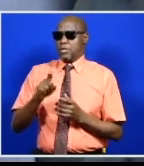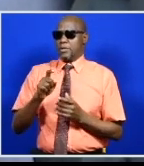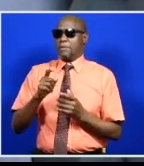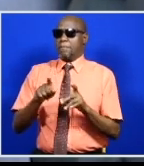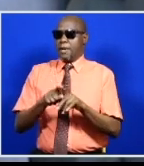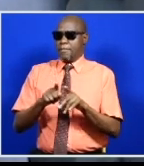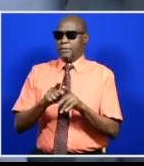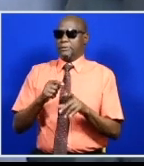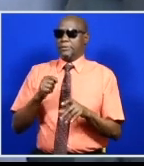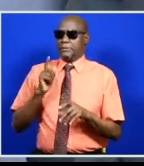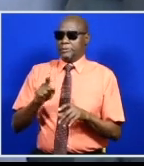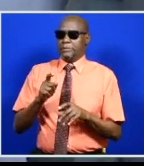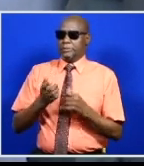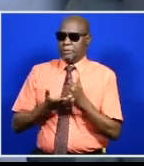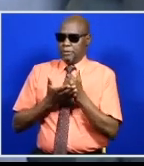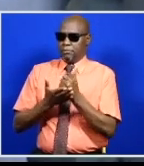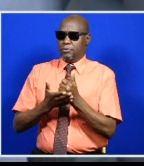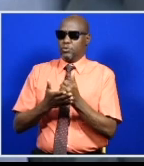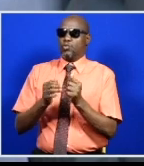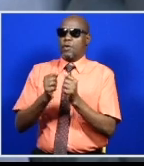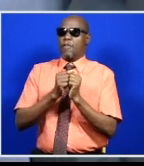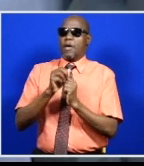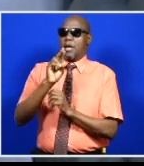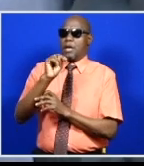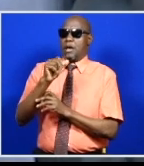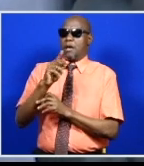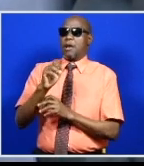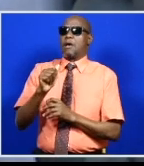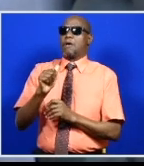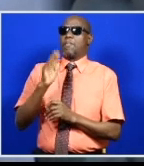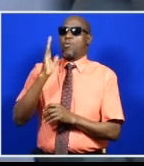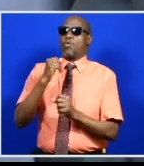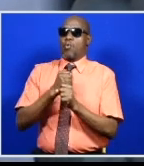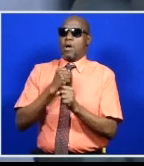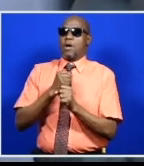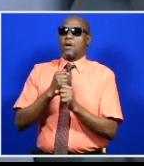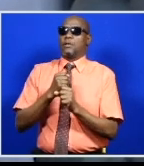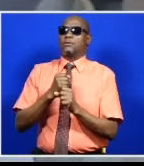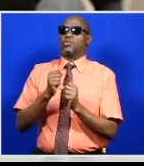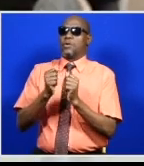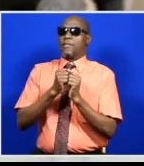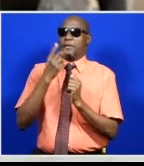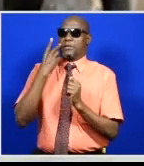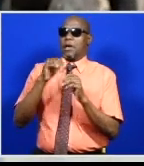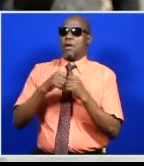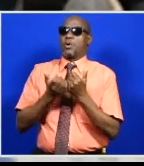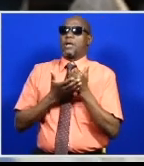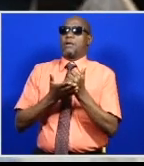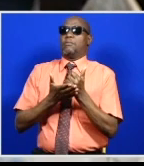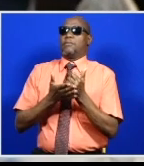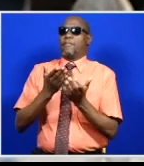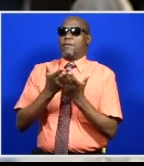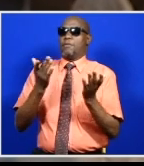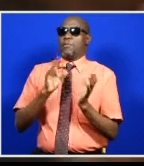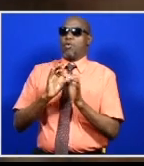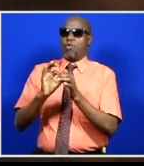need help. Together with Nacada, we are going to work together to see how we can help them. The collaborative efforts